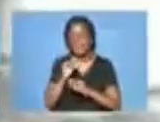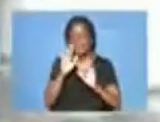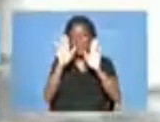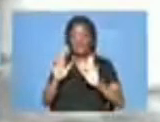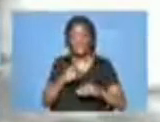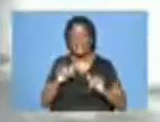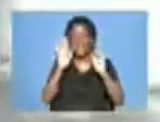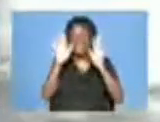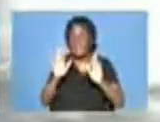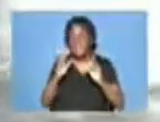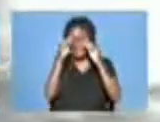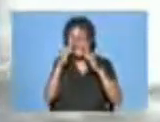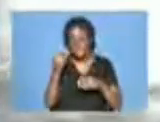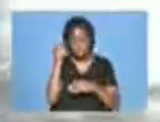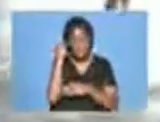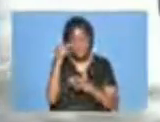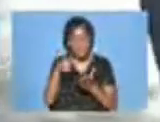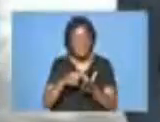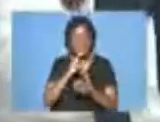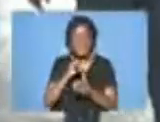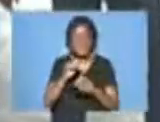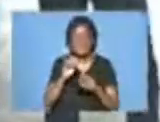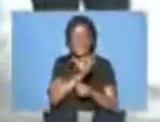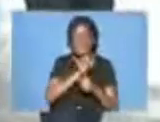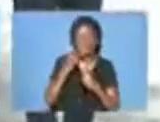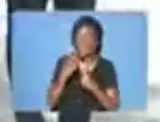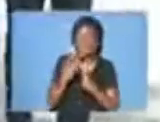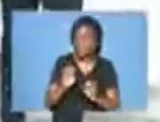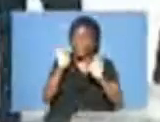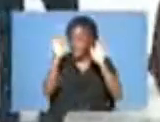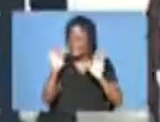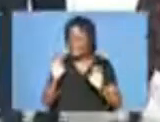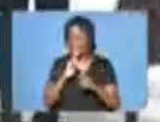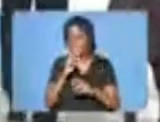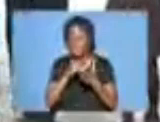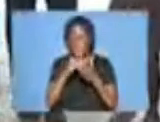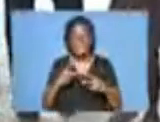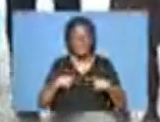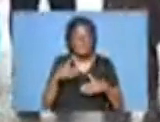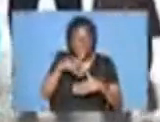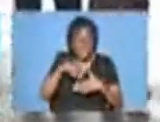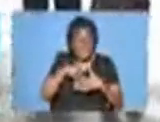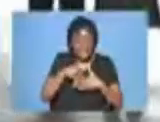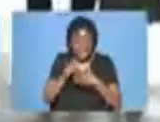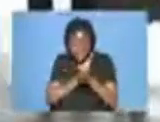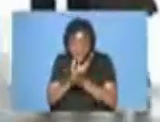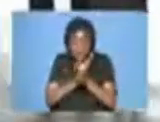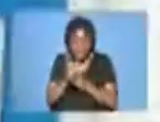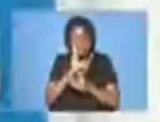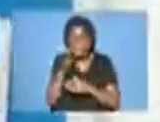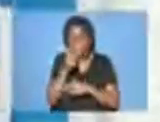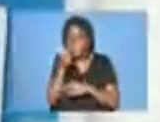amazing teachers. And to know that this is an environment of excellence where students have the inner drive to be the best that they can